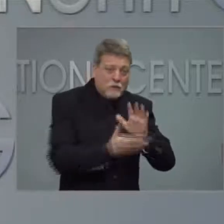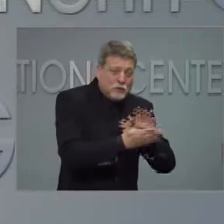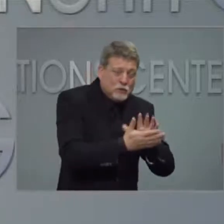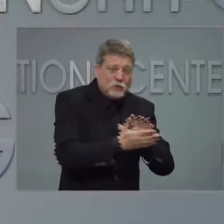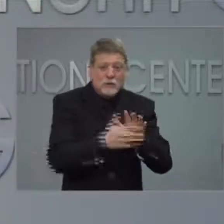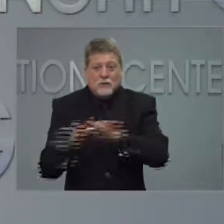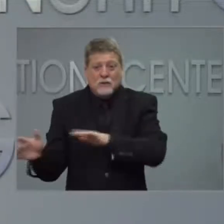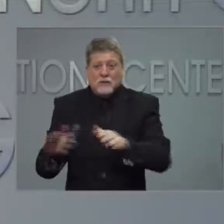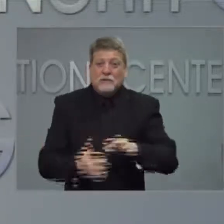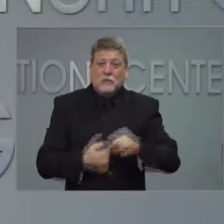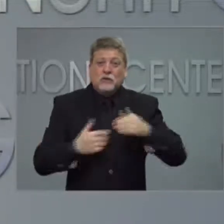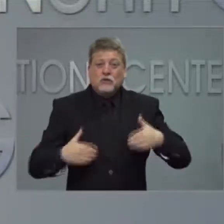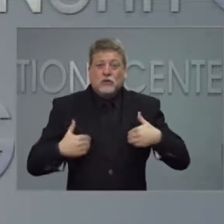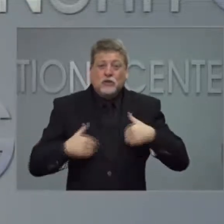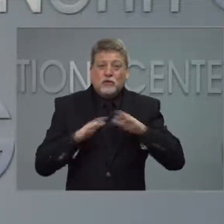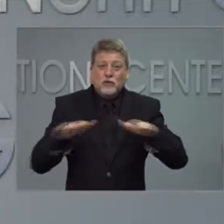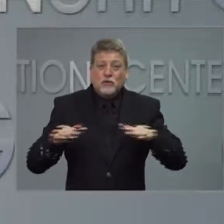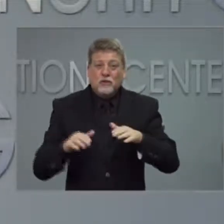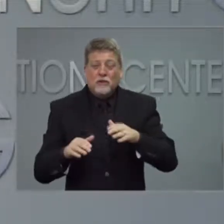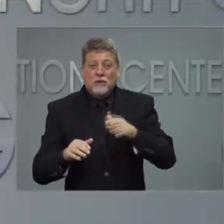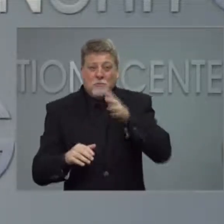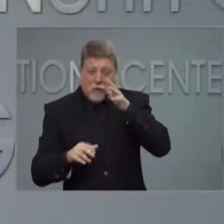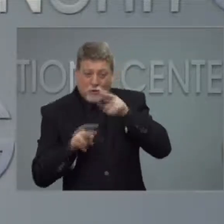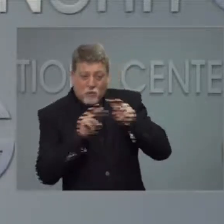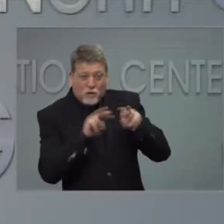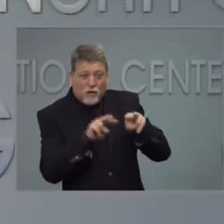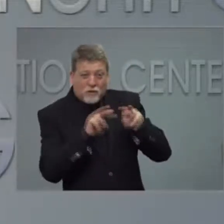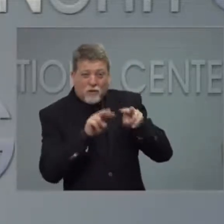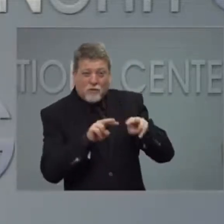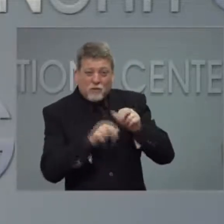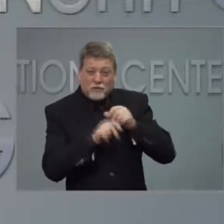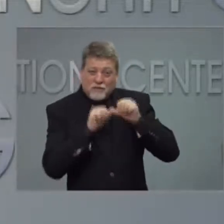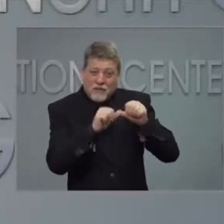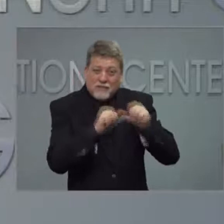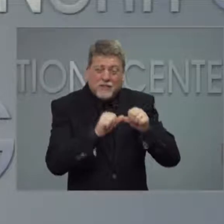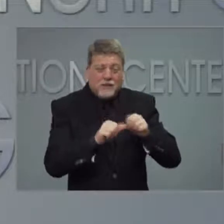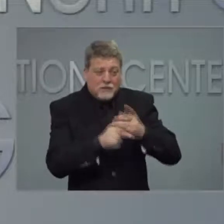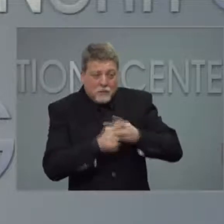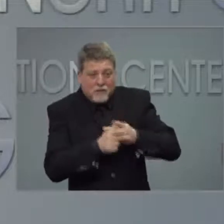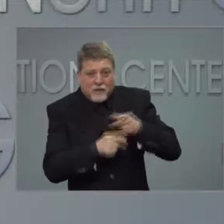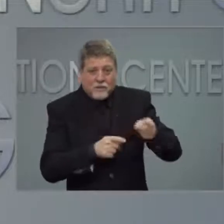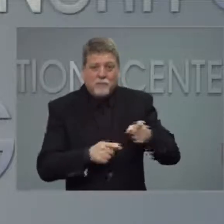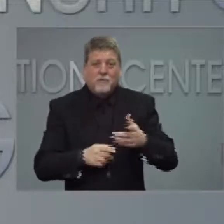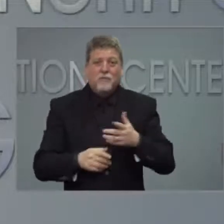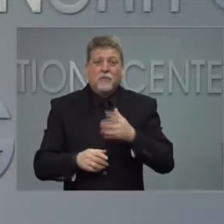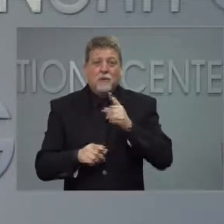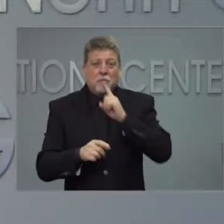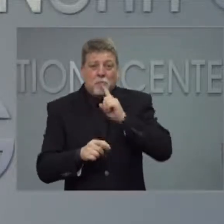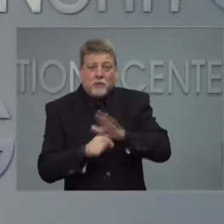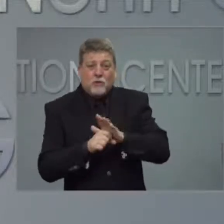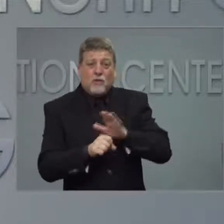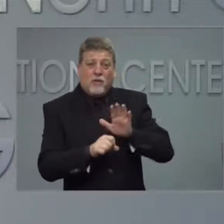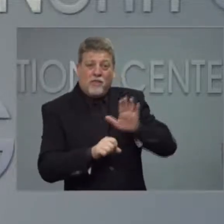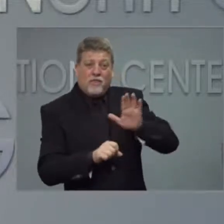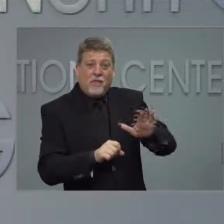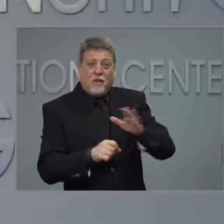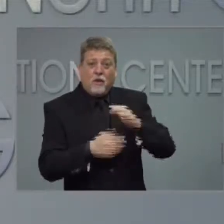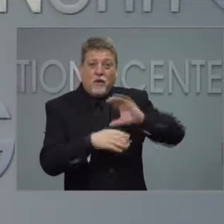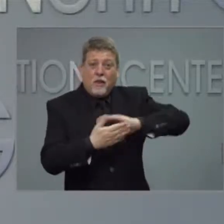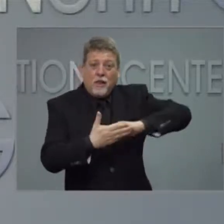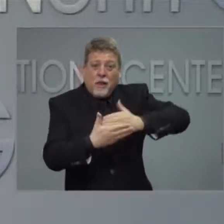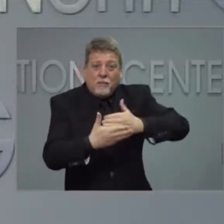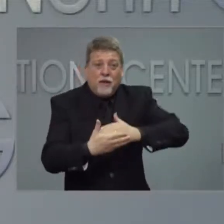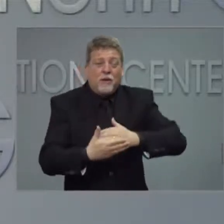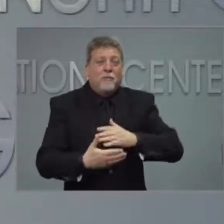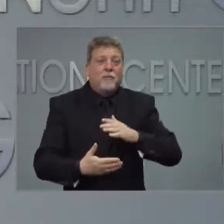particularly younger children, making sure that they are supervised, making sure that devices have some protections on them